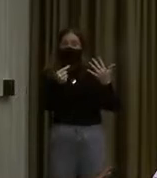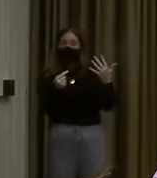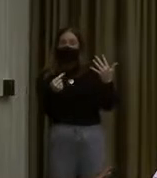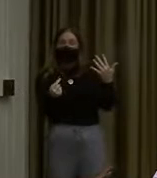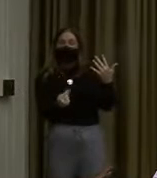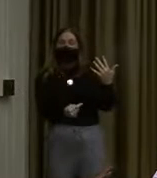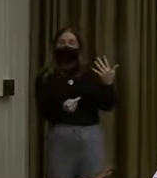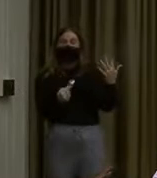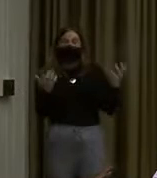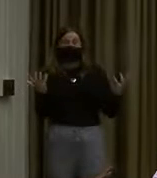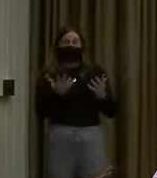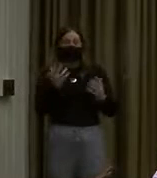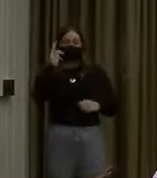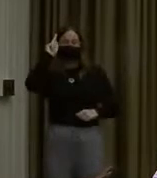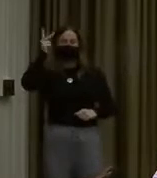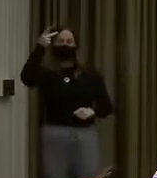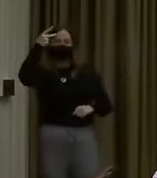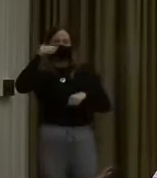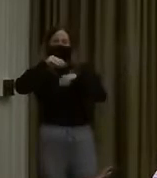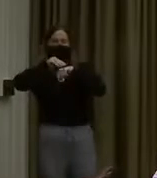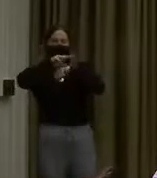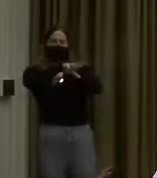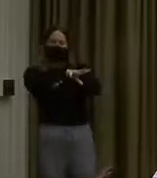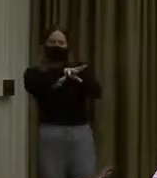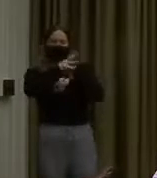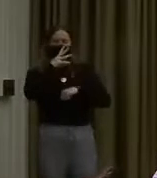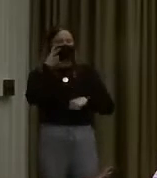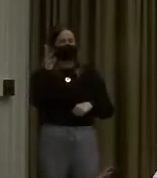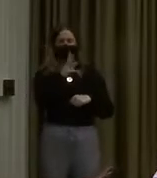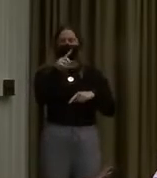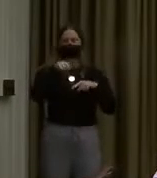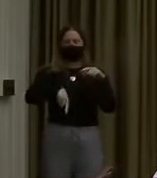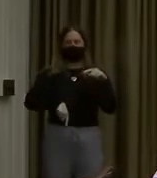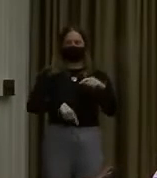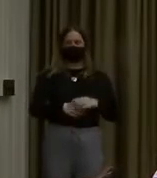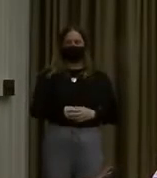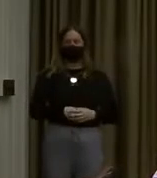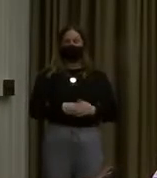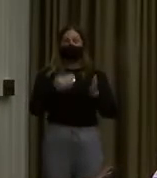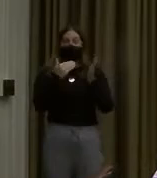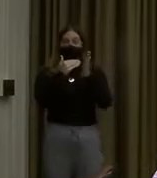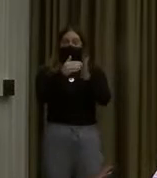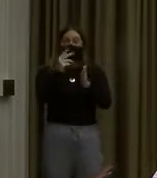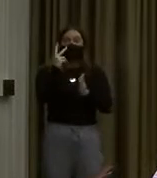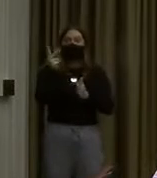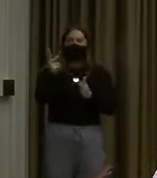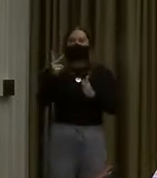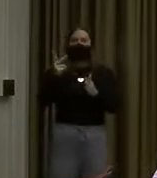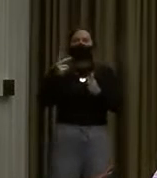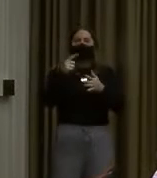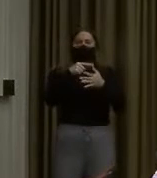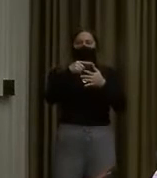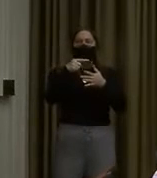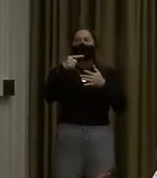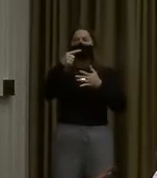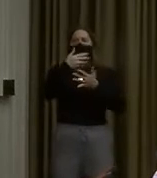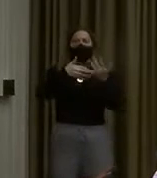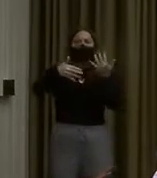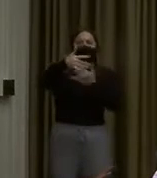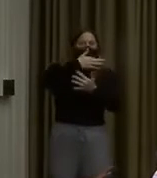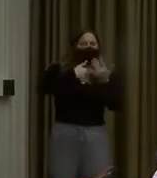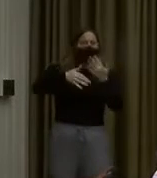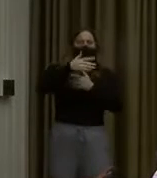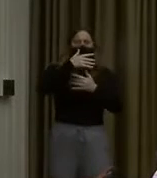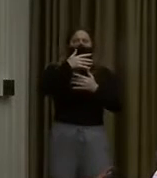is a political determinant that we cannot ignore. Too often, you see, we've been stopping at the social drivers of